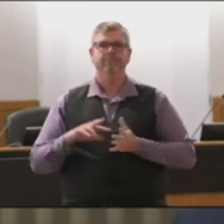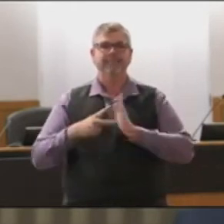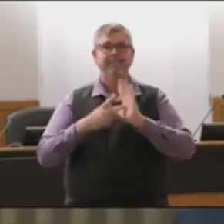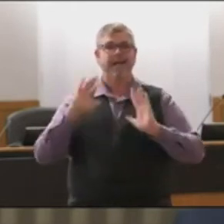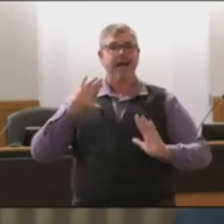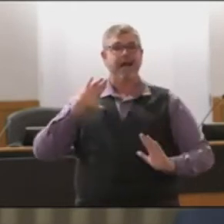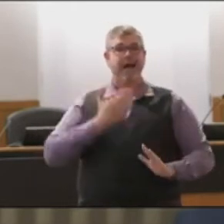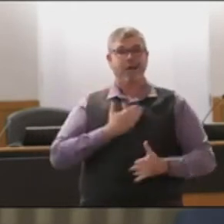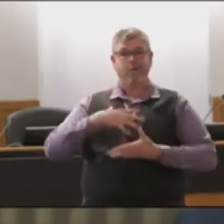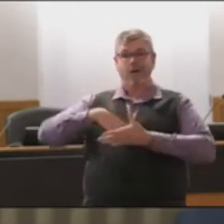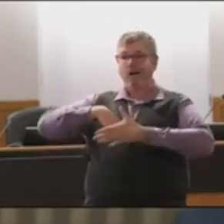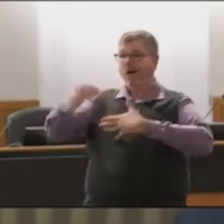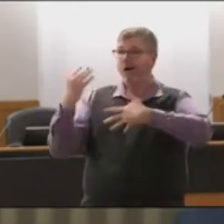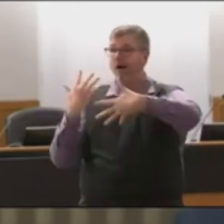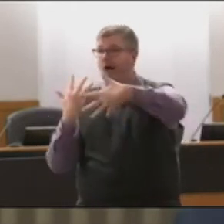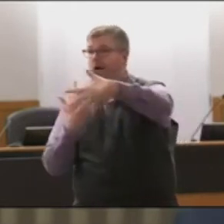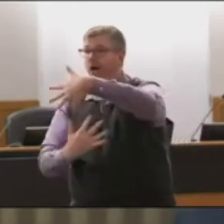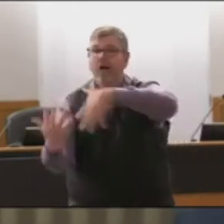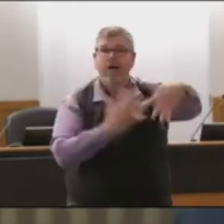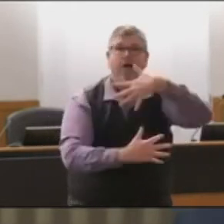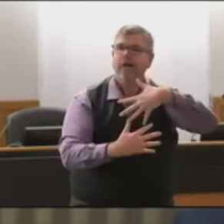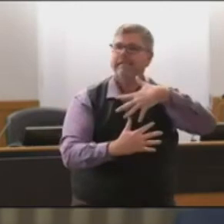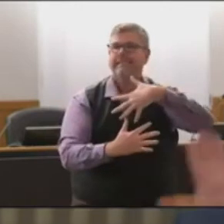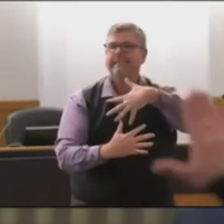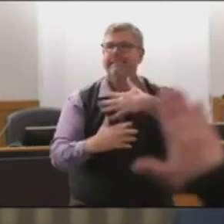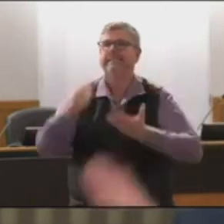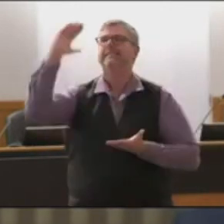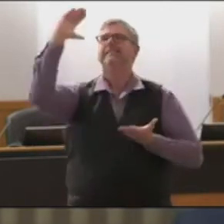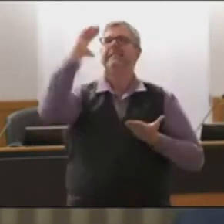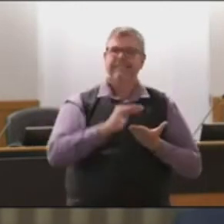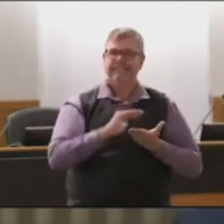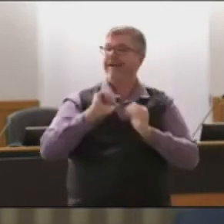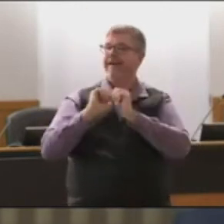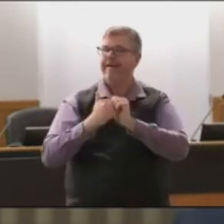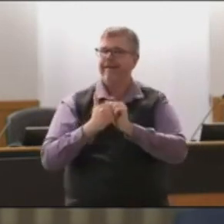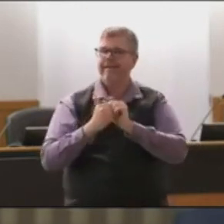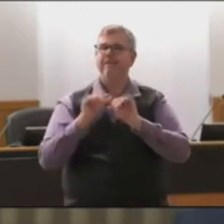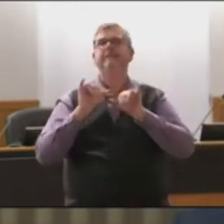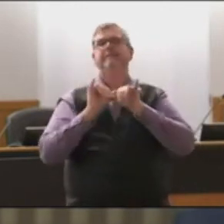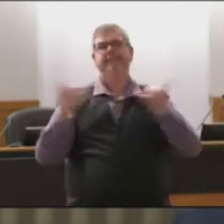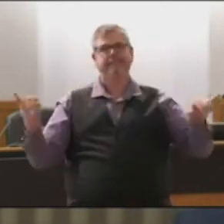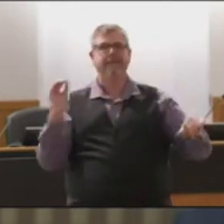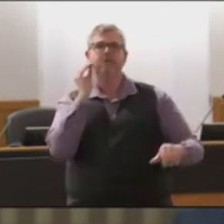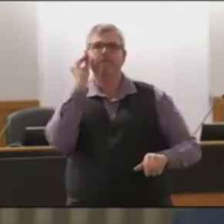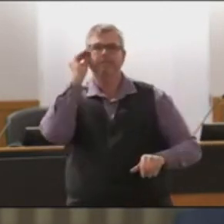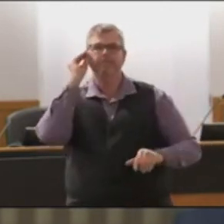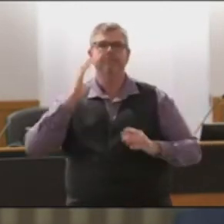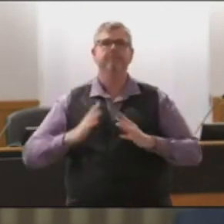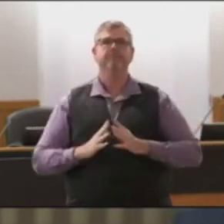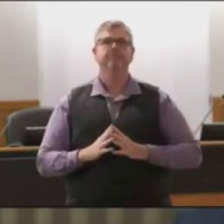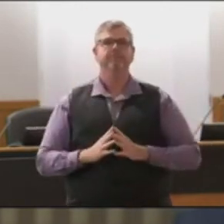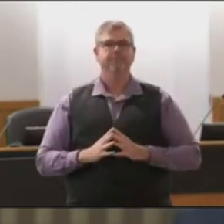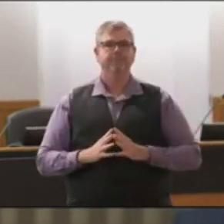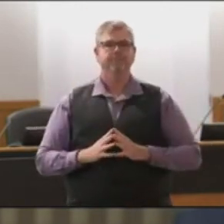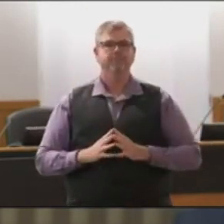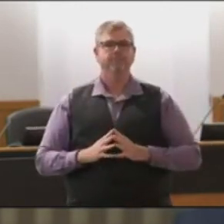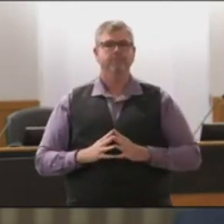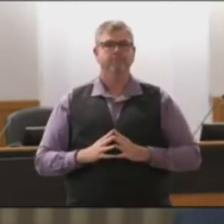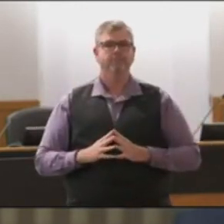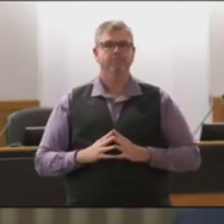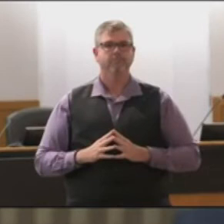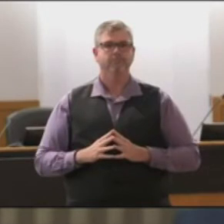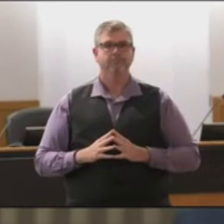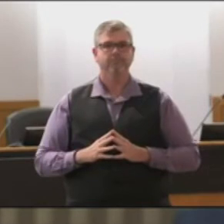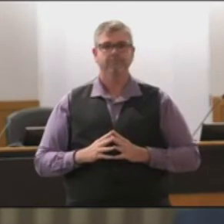spread of the virus. The face coverings that cover your nose and mouth from homemade fabrics and other materials will also ensure that while you are